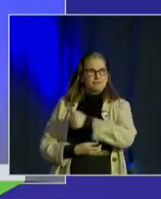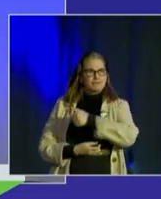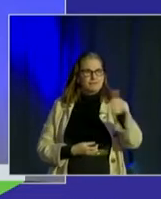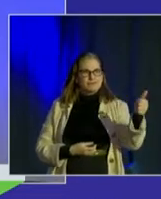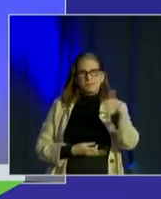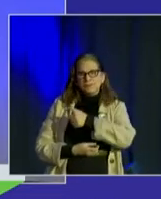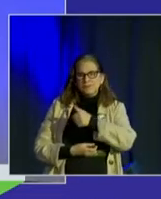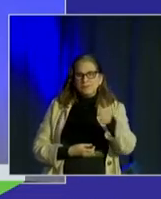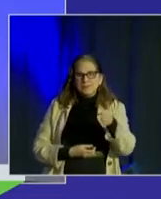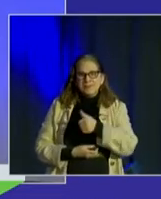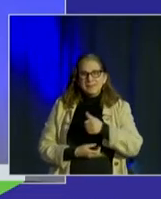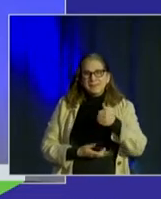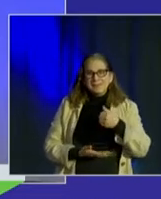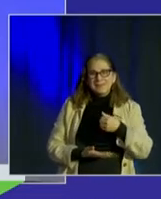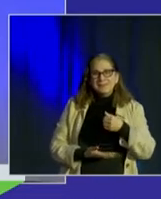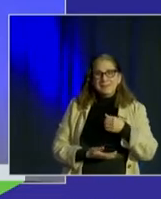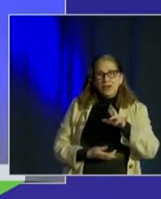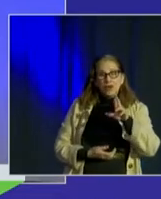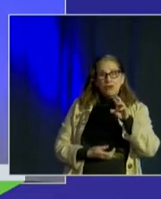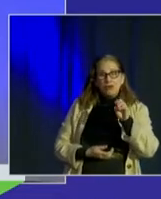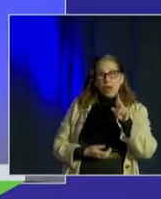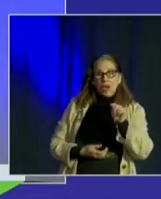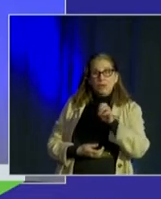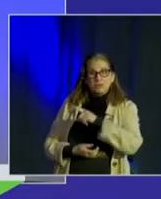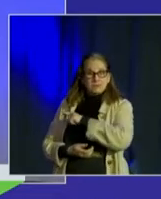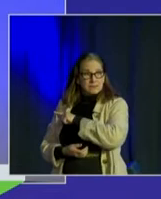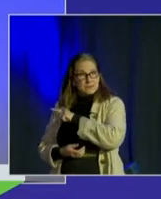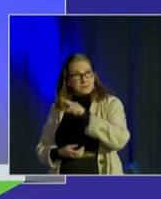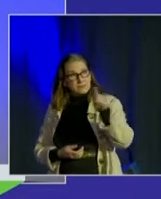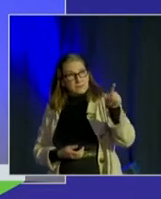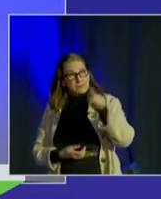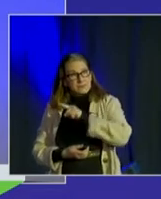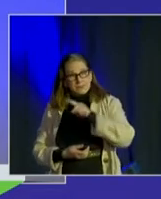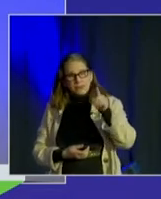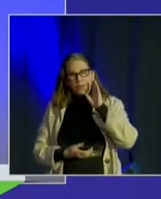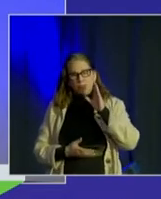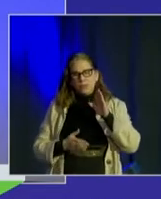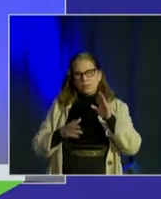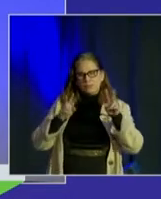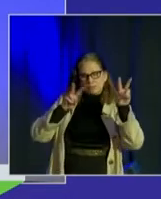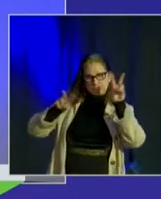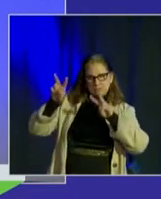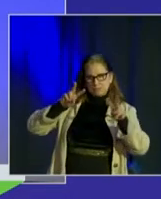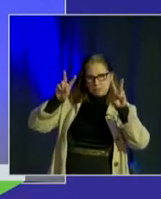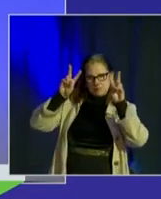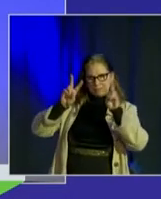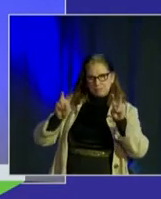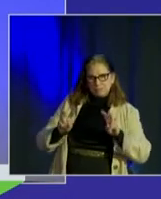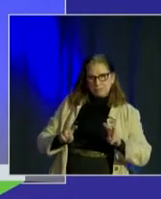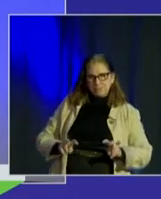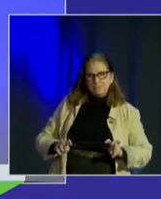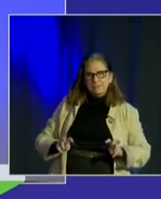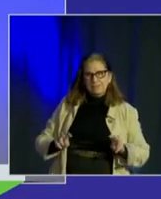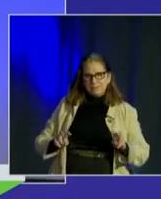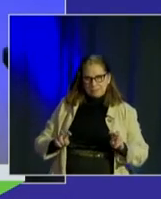at again because we do know that bus service is where our priority should be in the city.